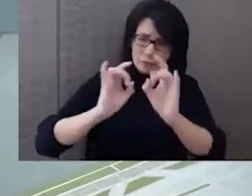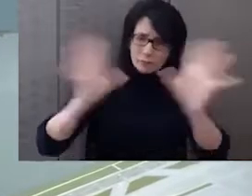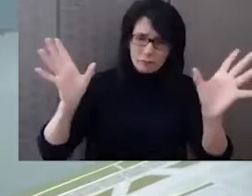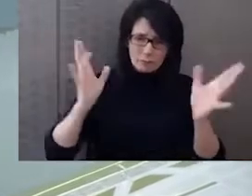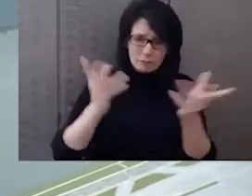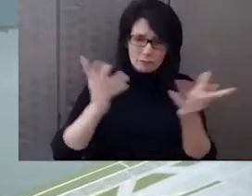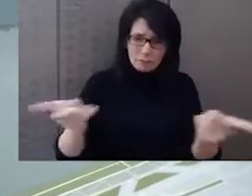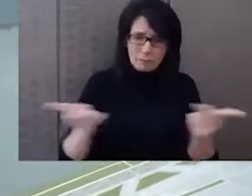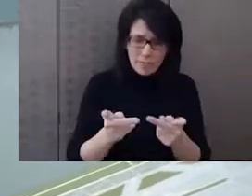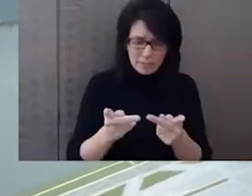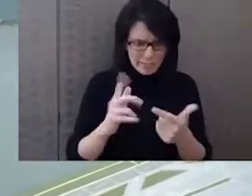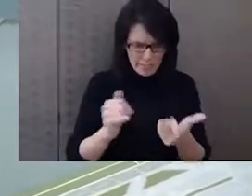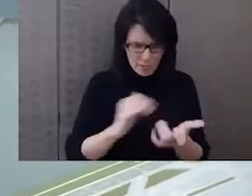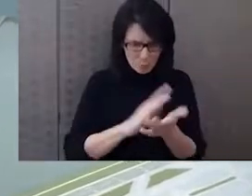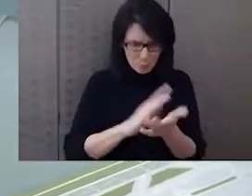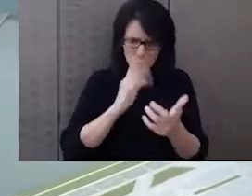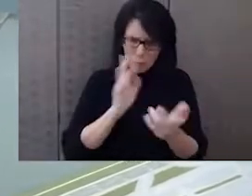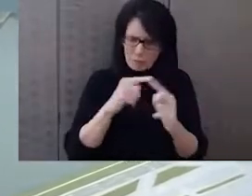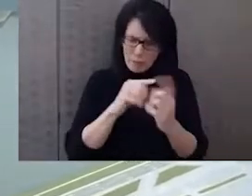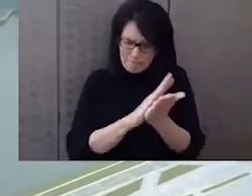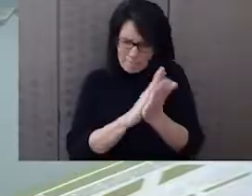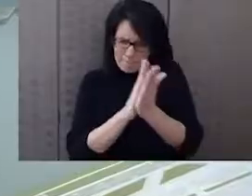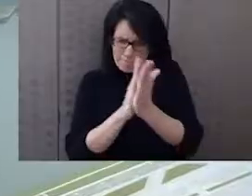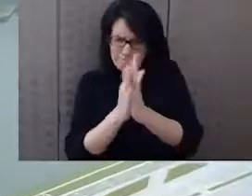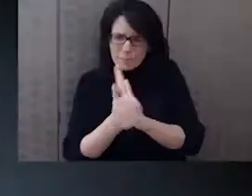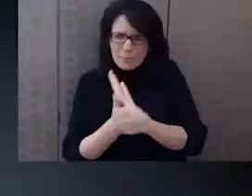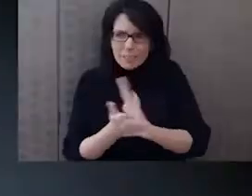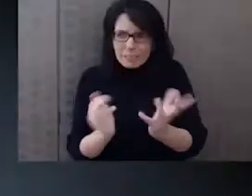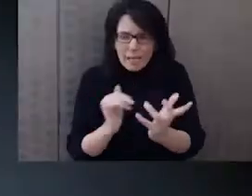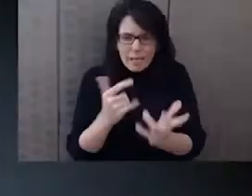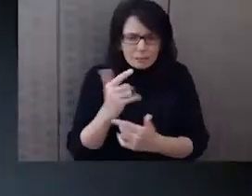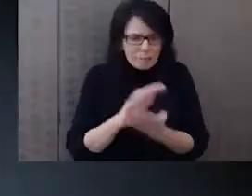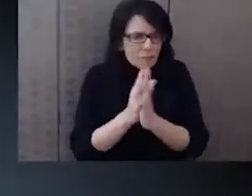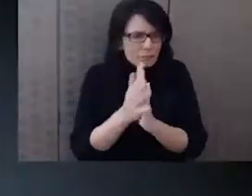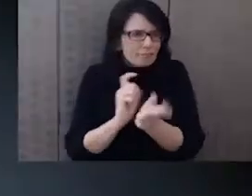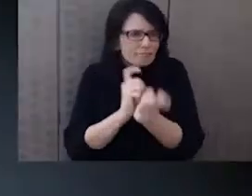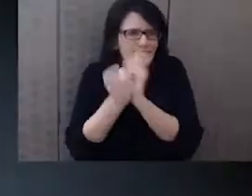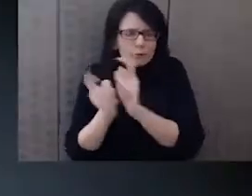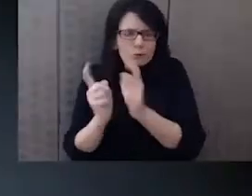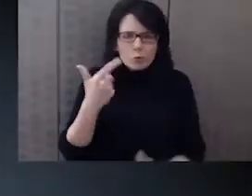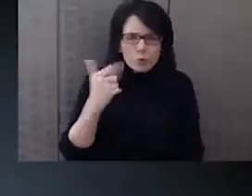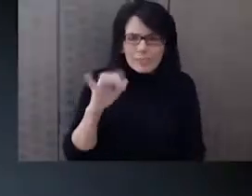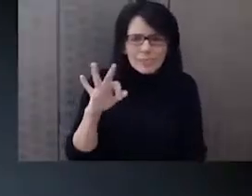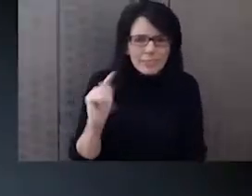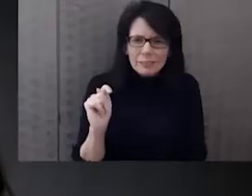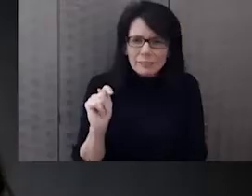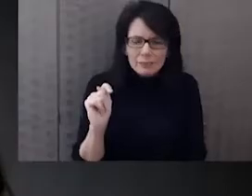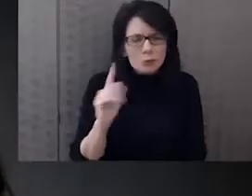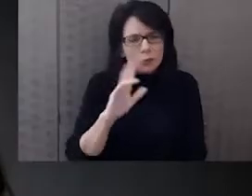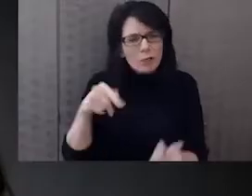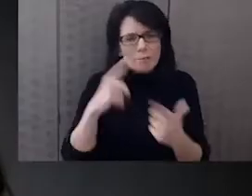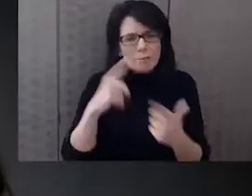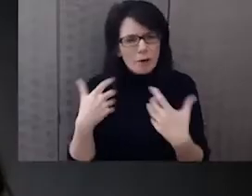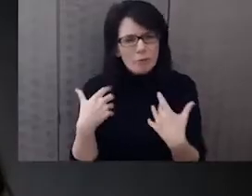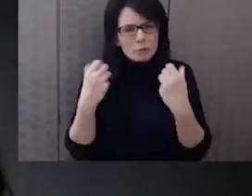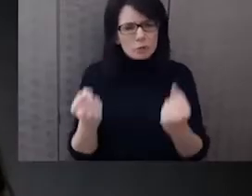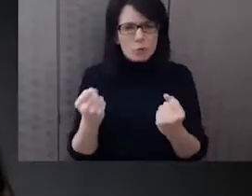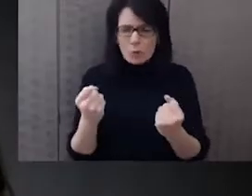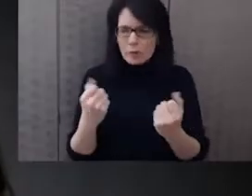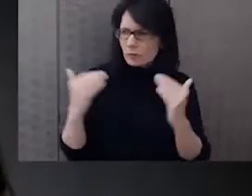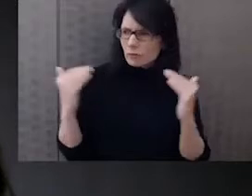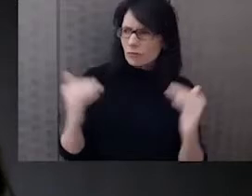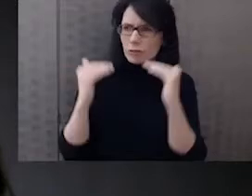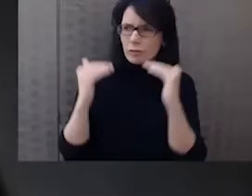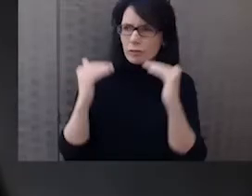that is such a gift for all eight million of us in New York. There's no better way to define restorative justice. NLP has been a really